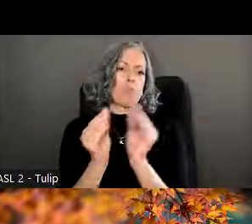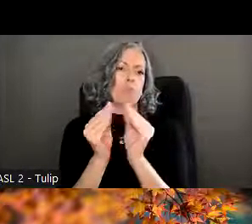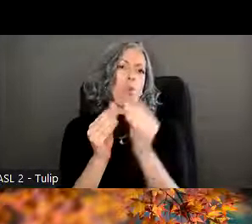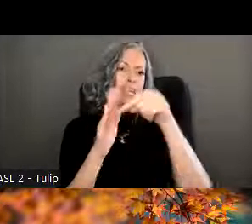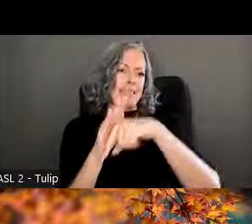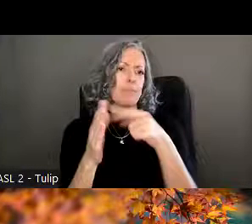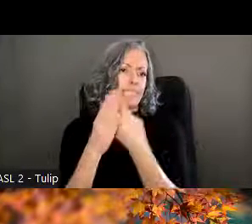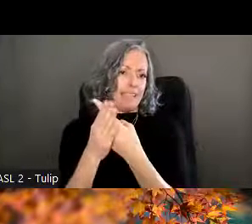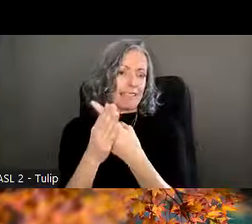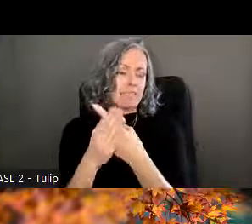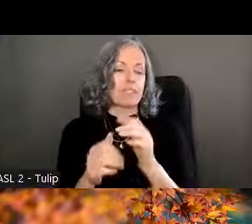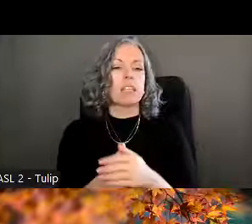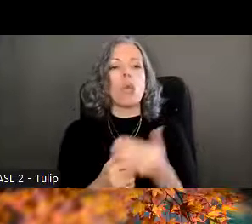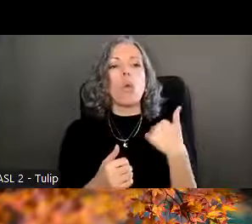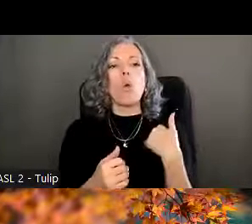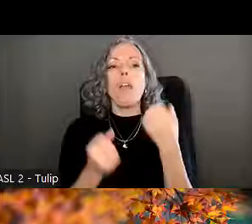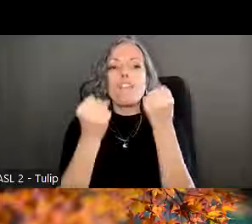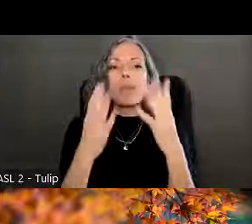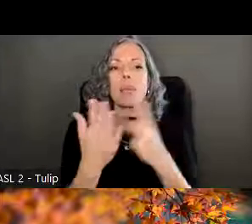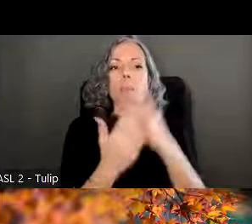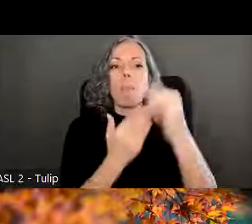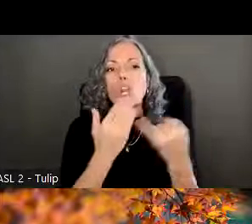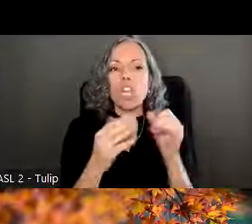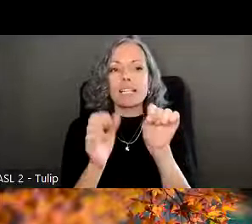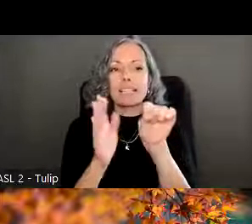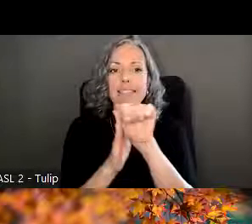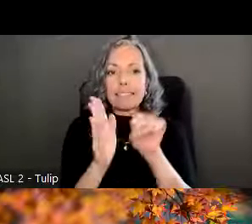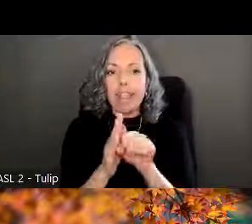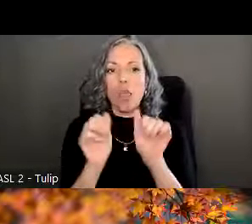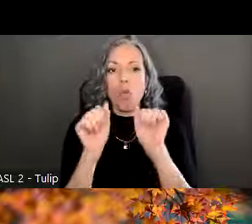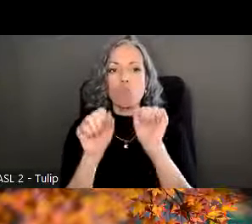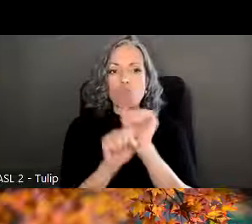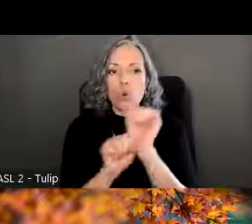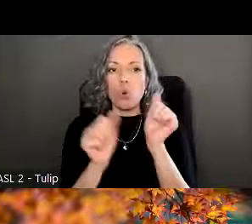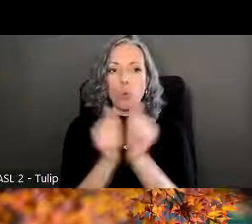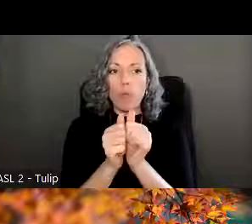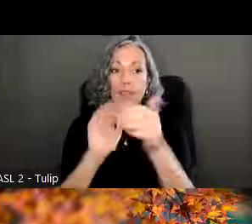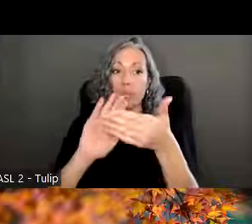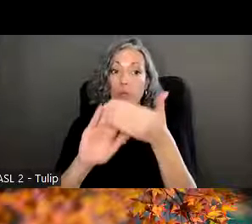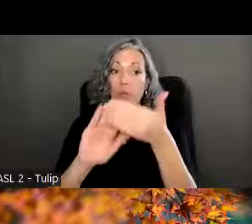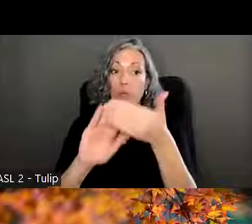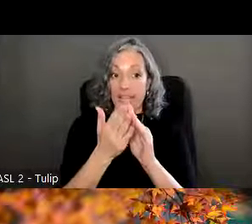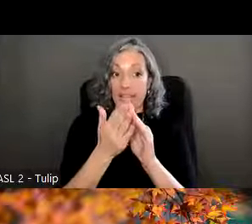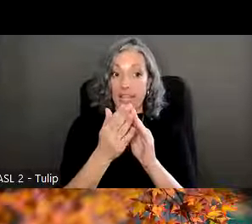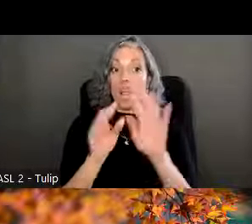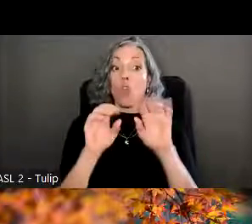many projects that the state has been working collaboratively with the communities and with organizations across the state